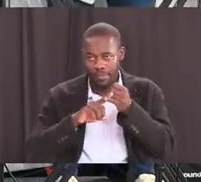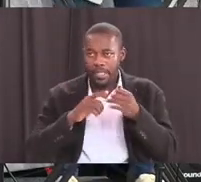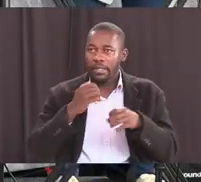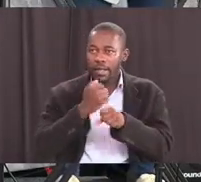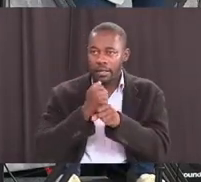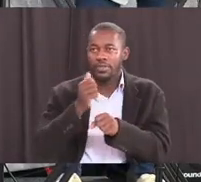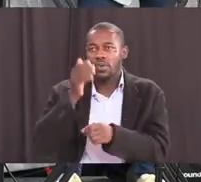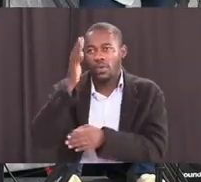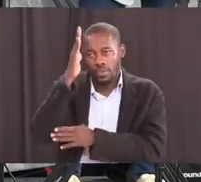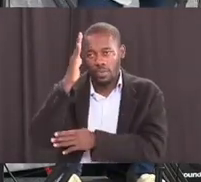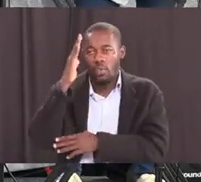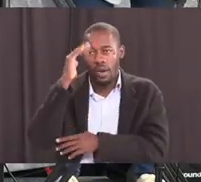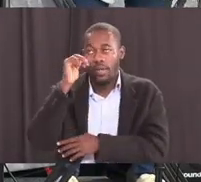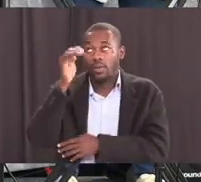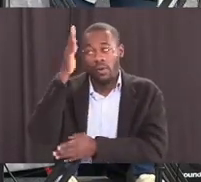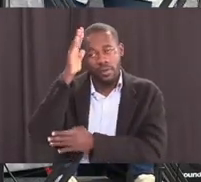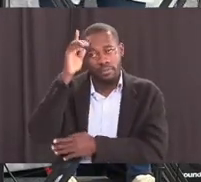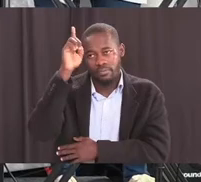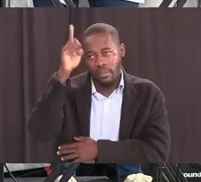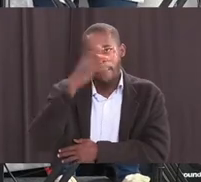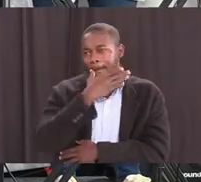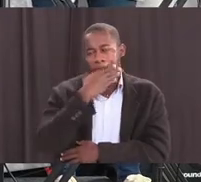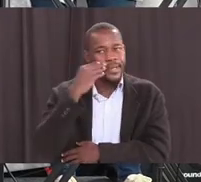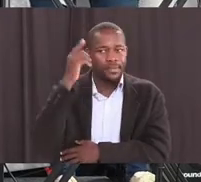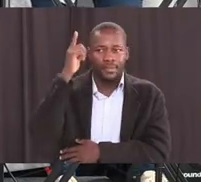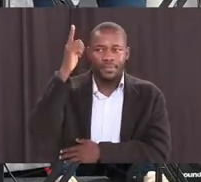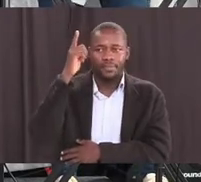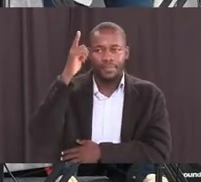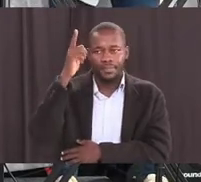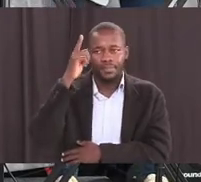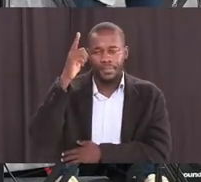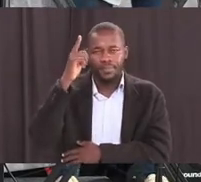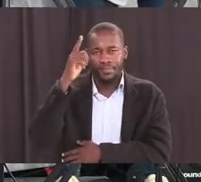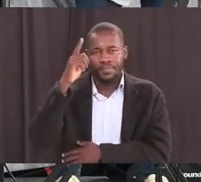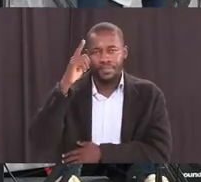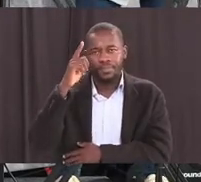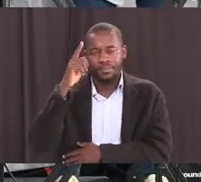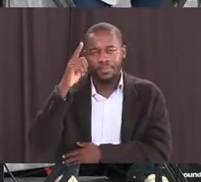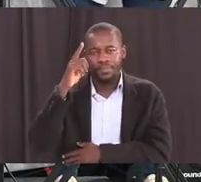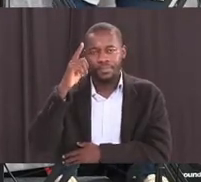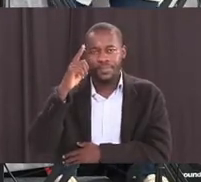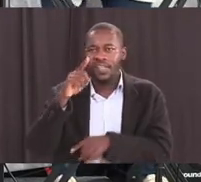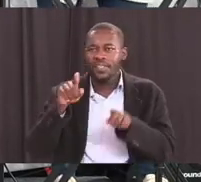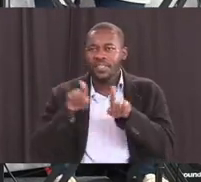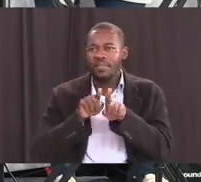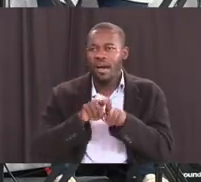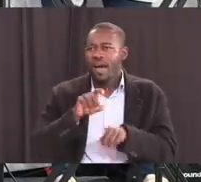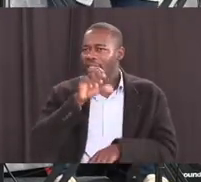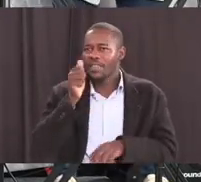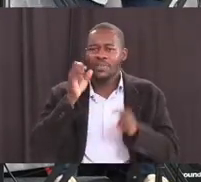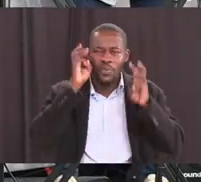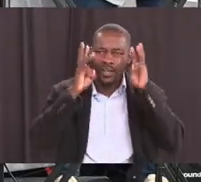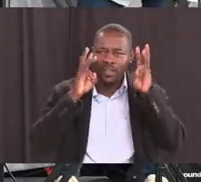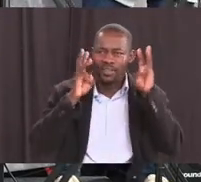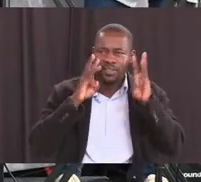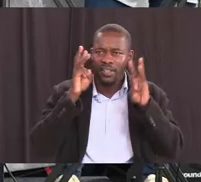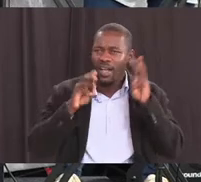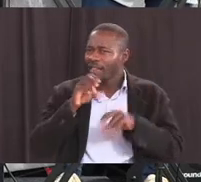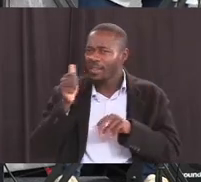He is trustworthy. And if you're too anxious about who's going to be announced president tonight, make